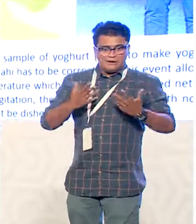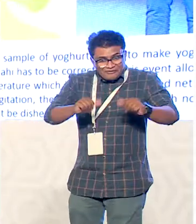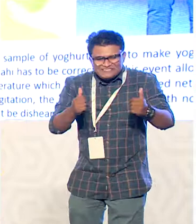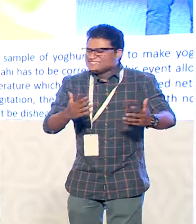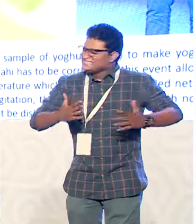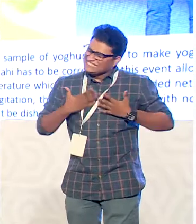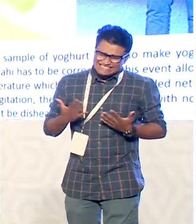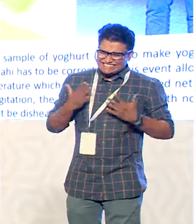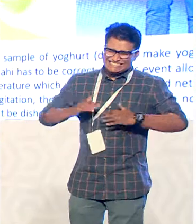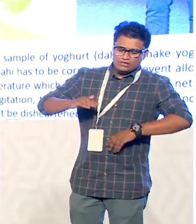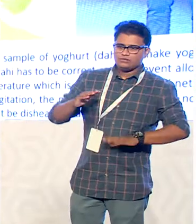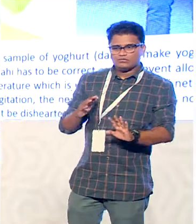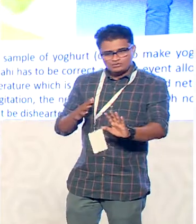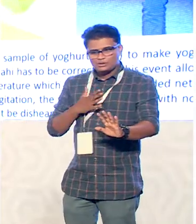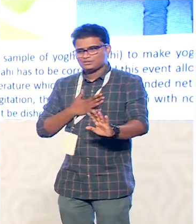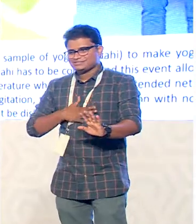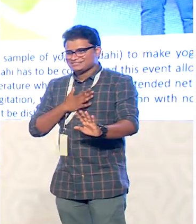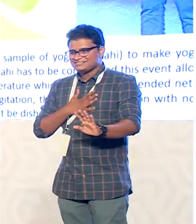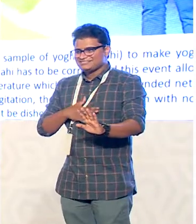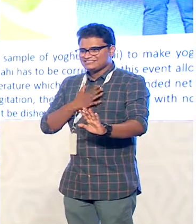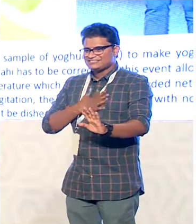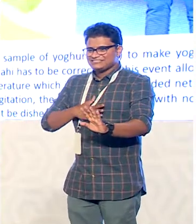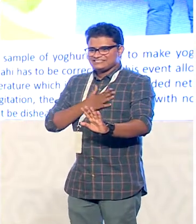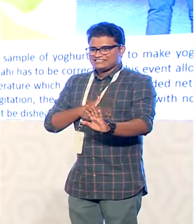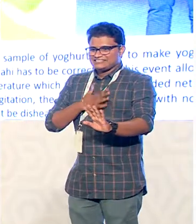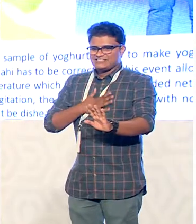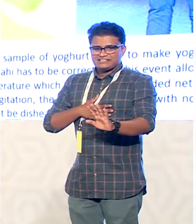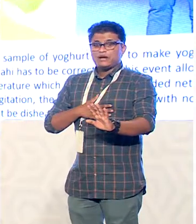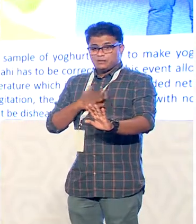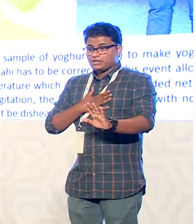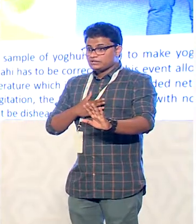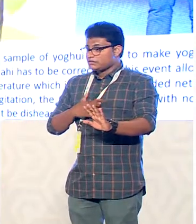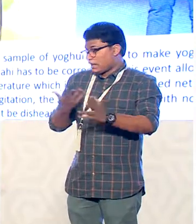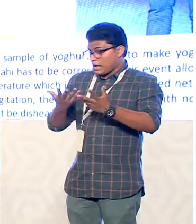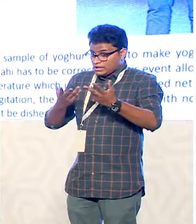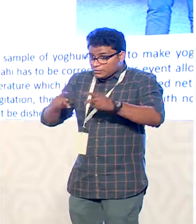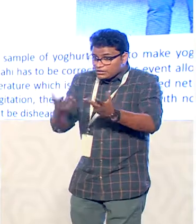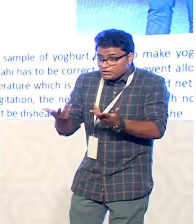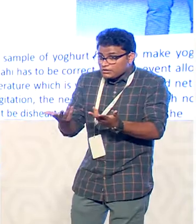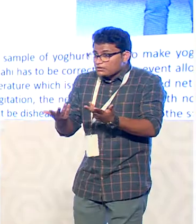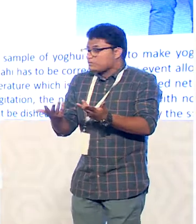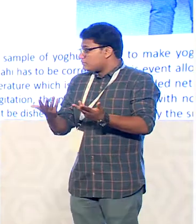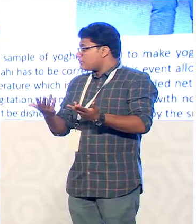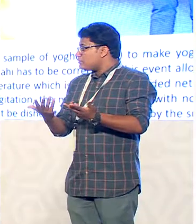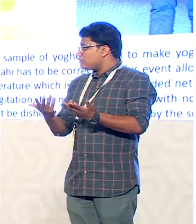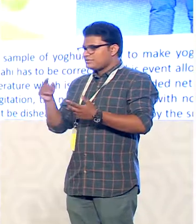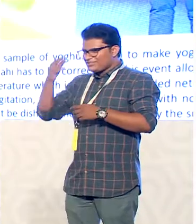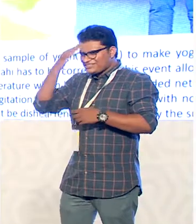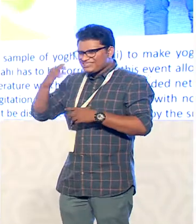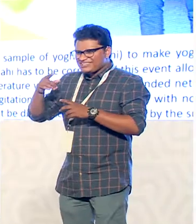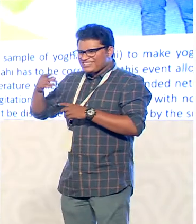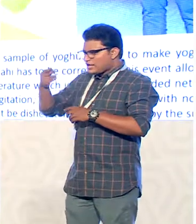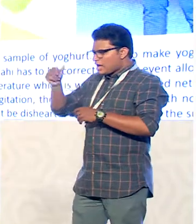the successes that we have. So patience, and which is in Hindi, dhairya, and udham, you know, that Hanuman